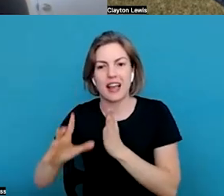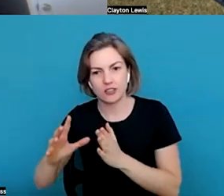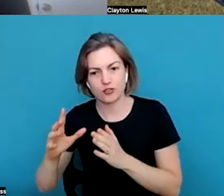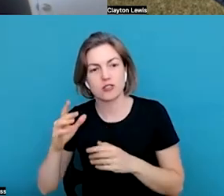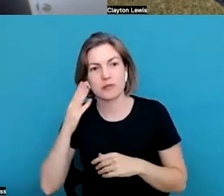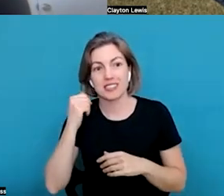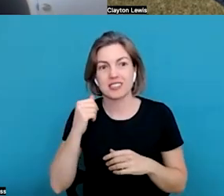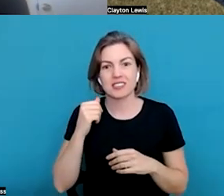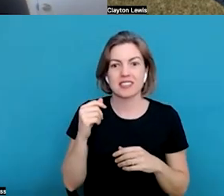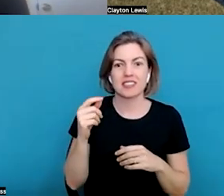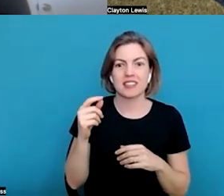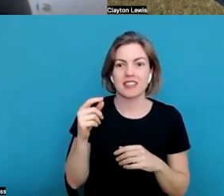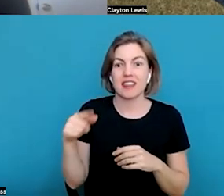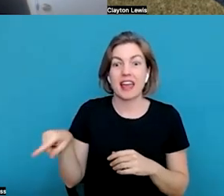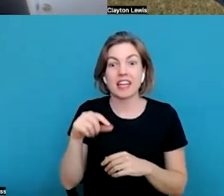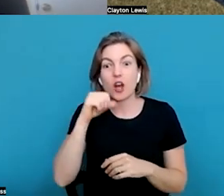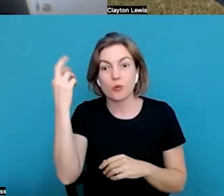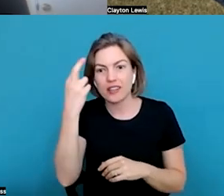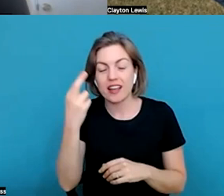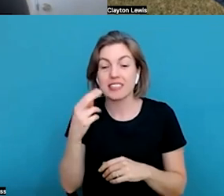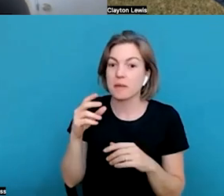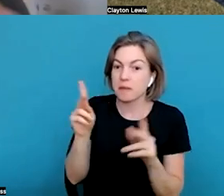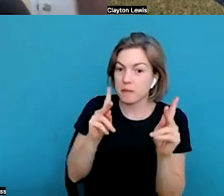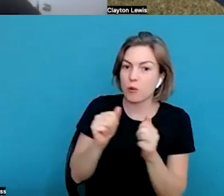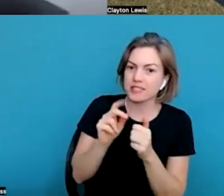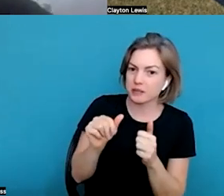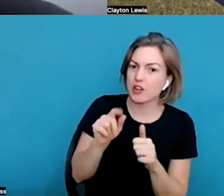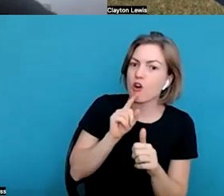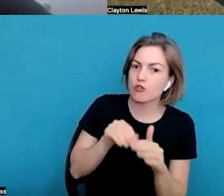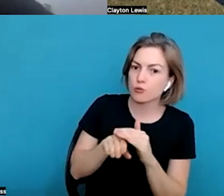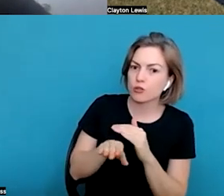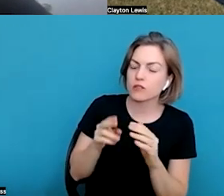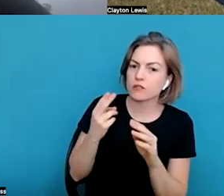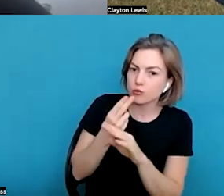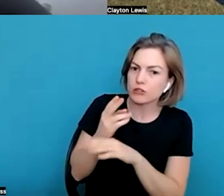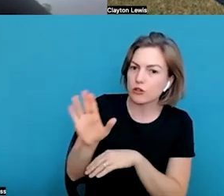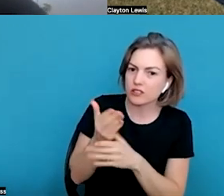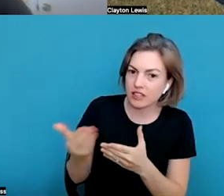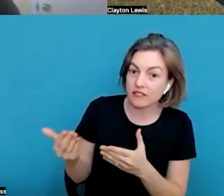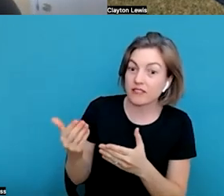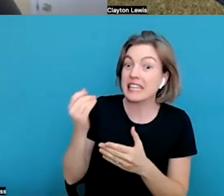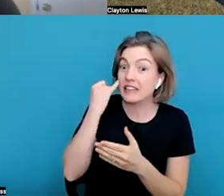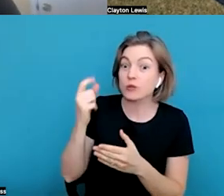are using your stuff. And if you don't get accessibility right, then here are specific people who are being excluded.